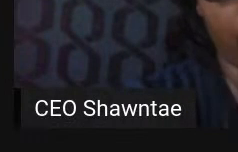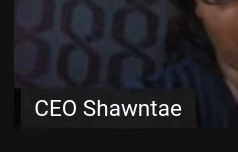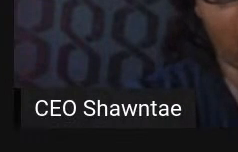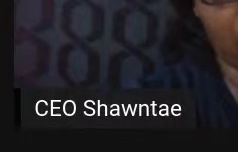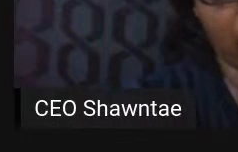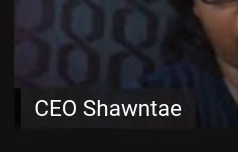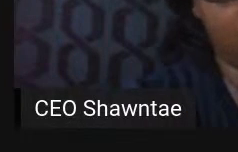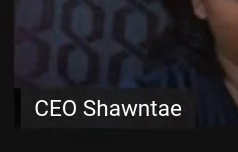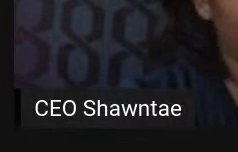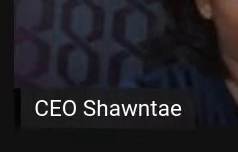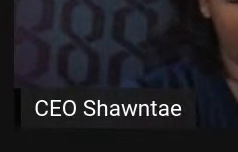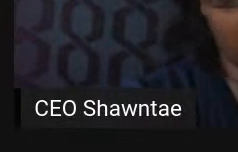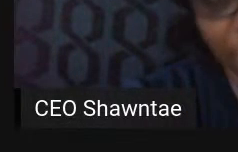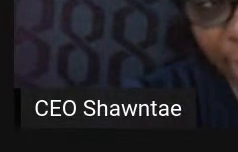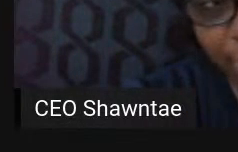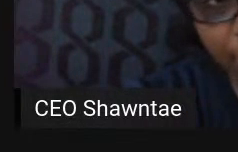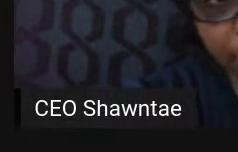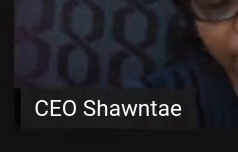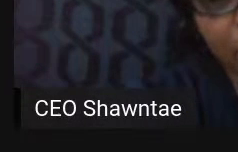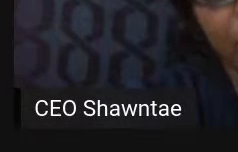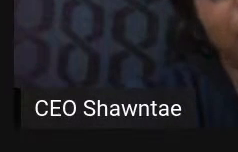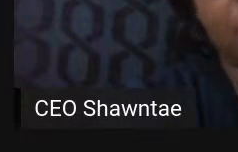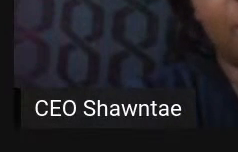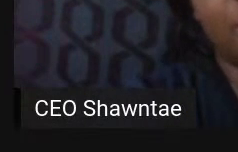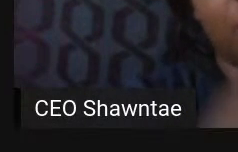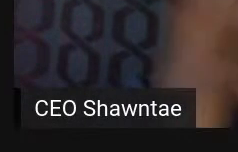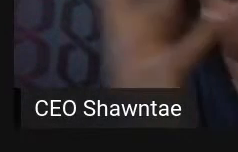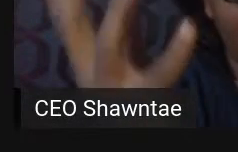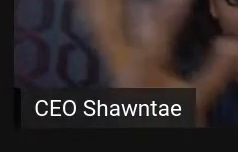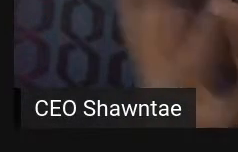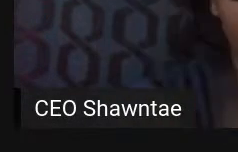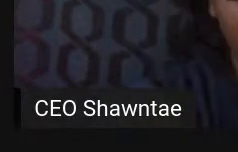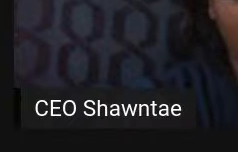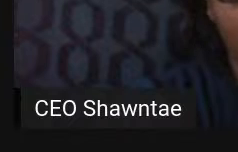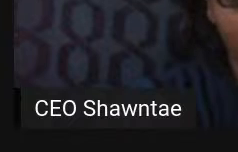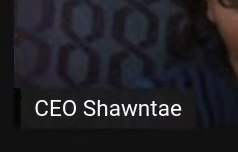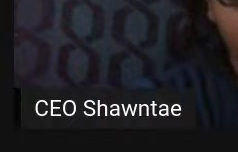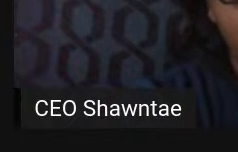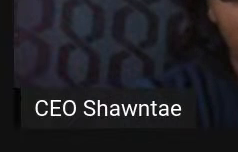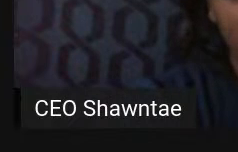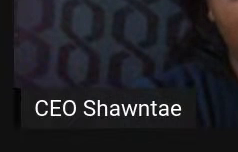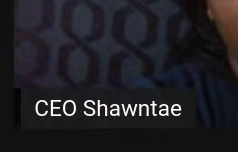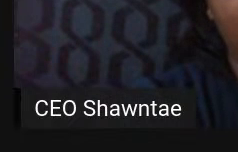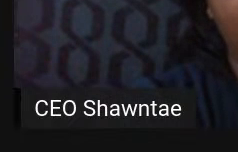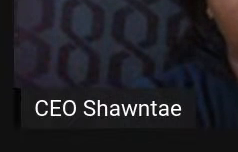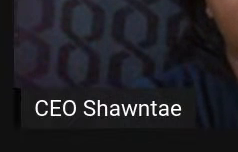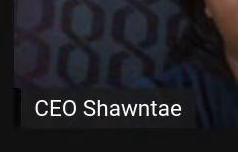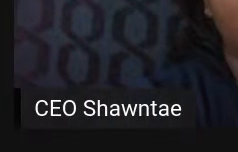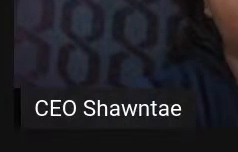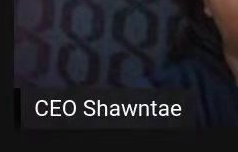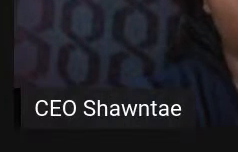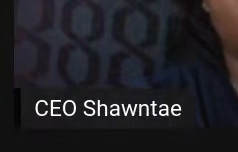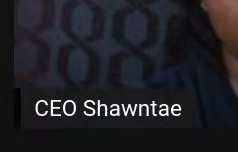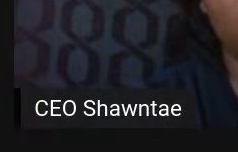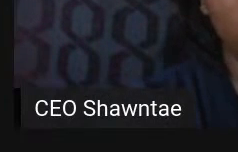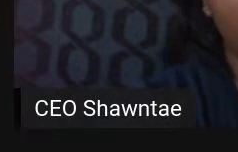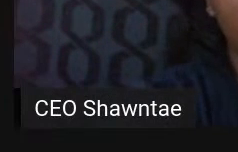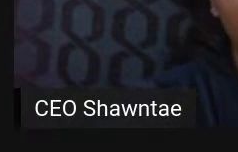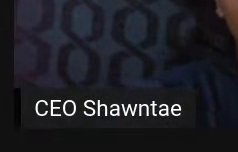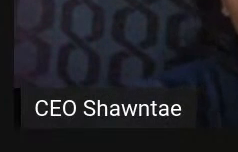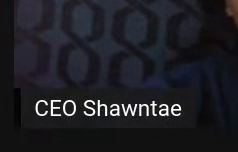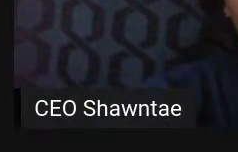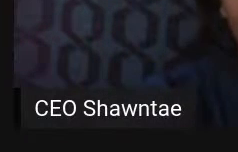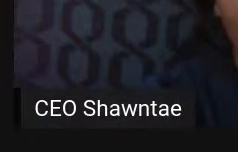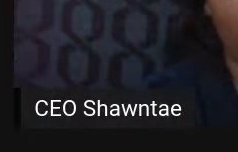are combined, that's not healthy. Your child is going to get lost. Two, you need to